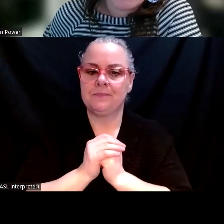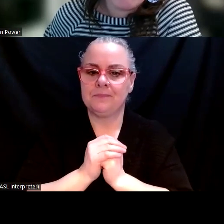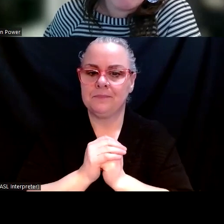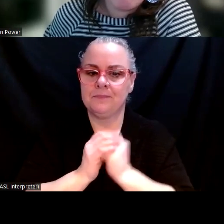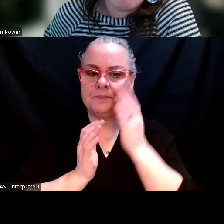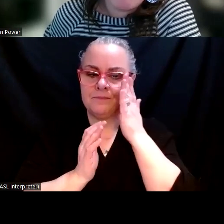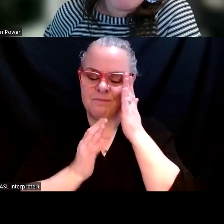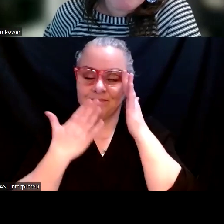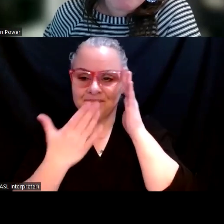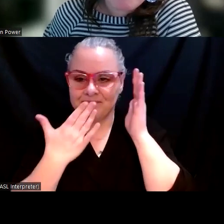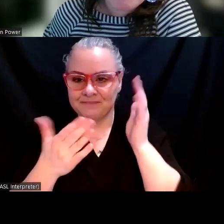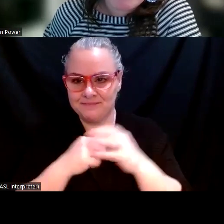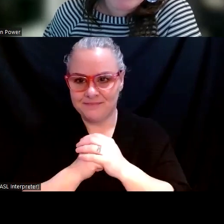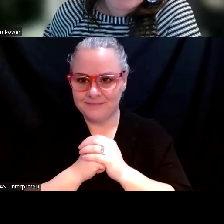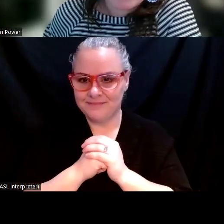Thank you. Thank you.